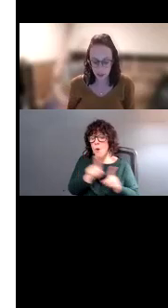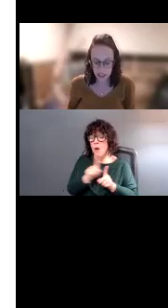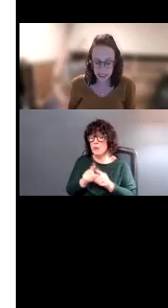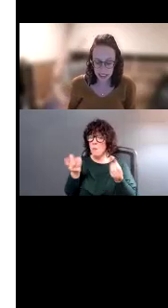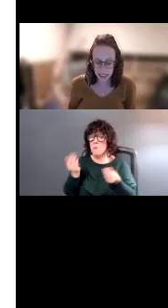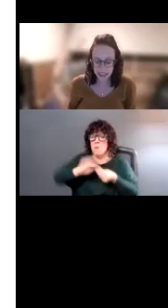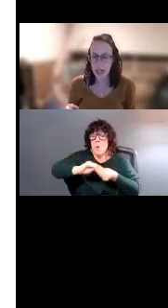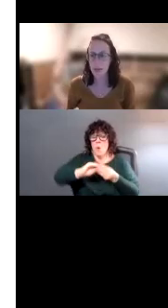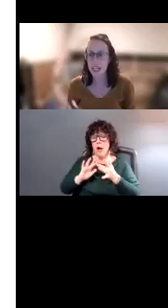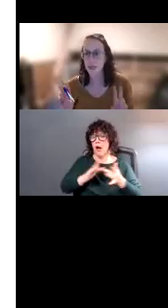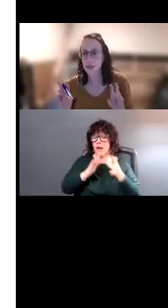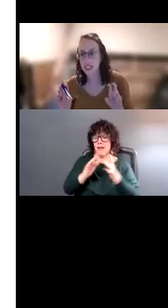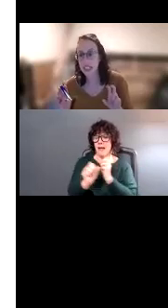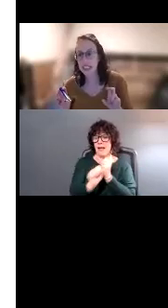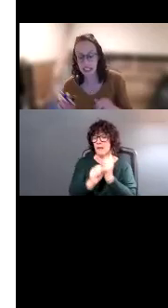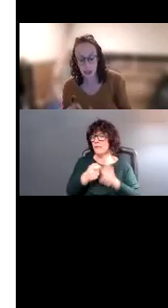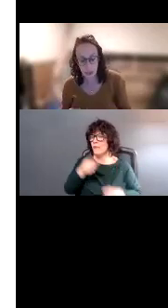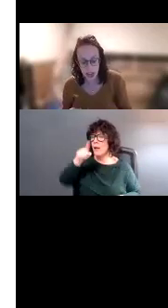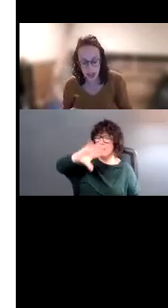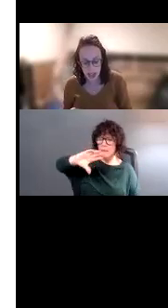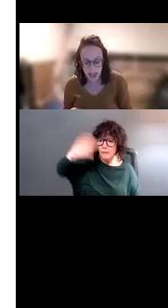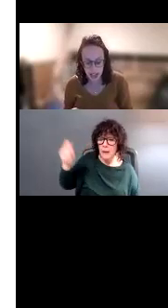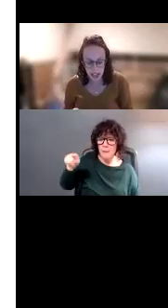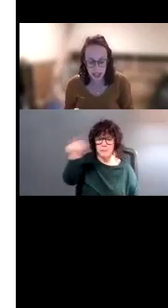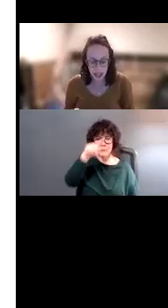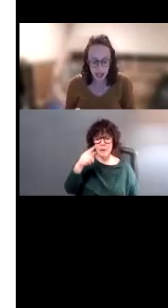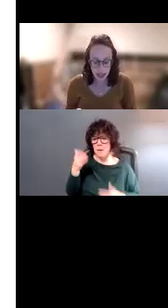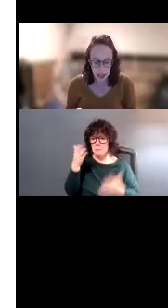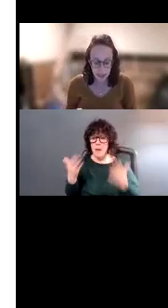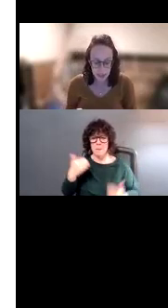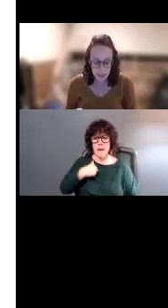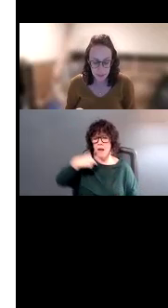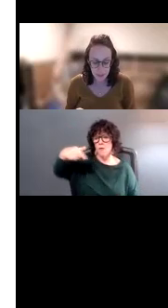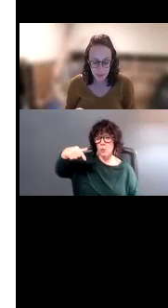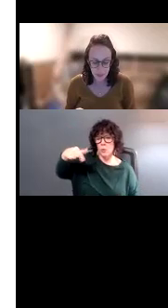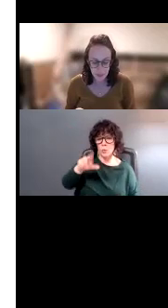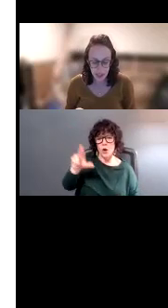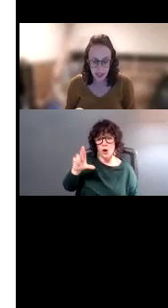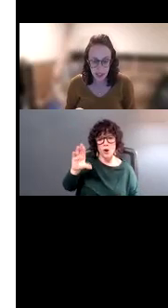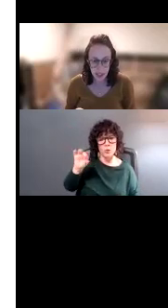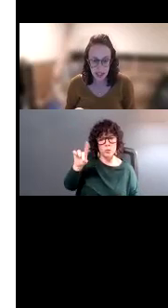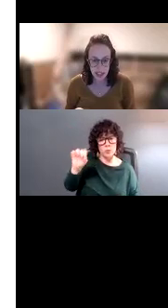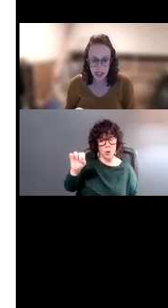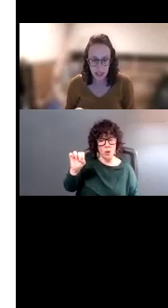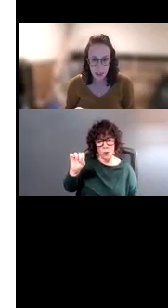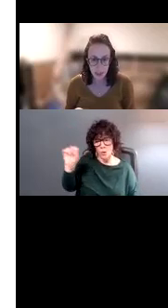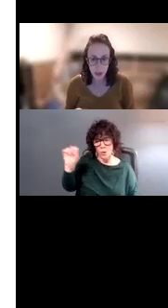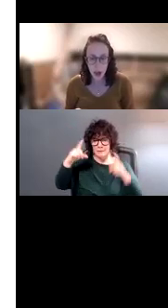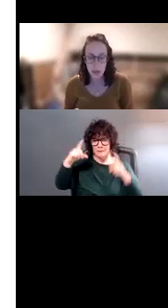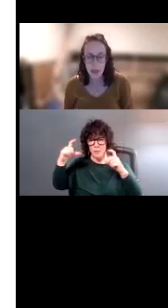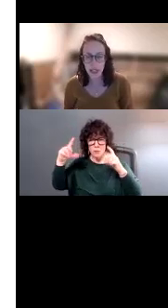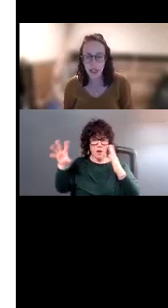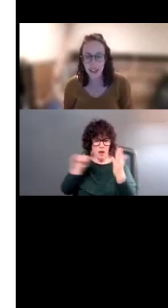offering services that make it really easy to pay. Um, and I think a